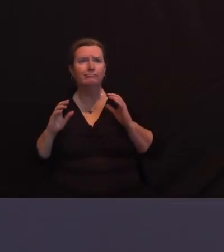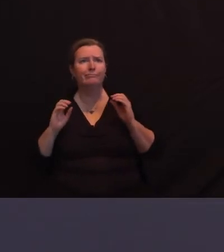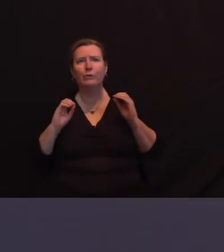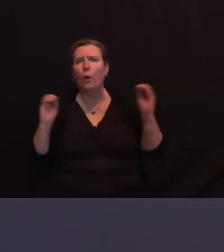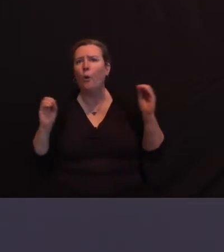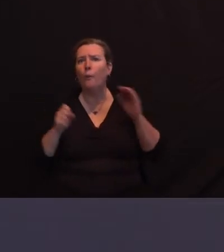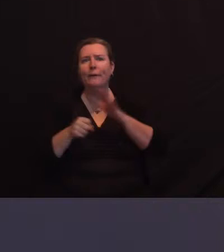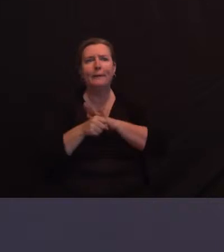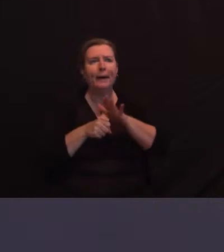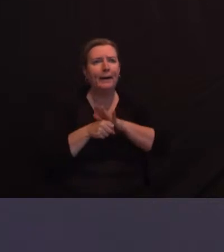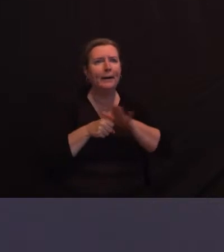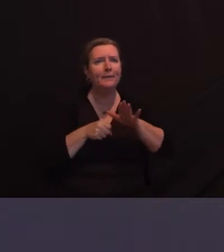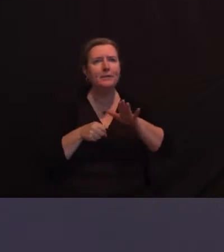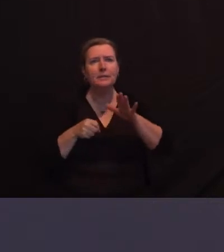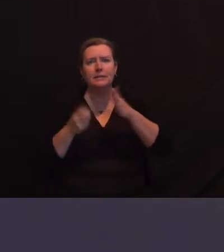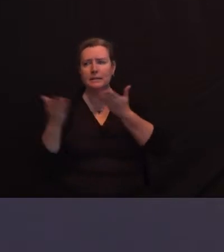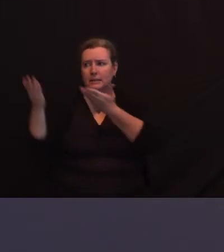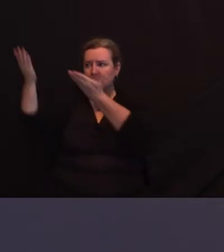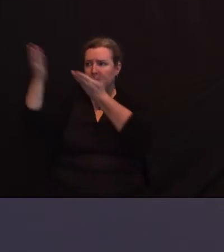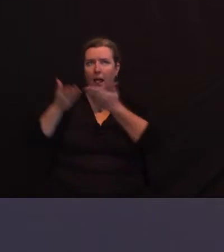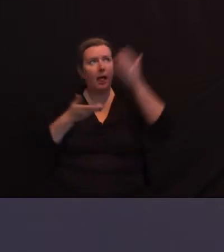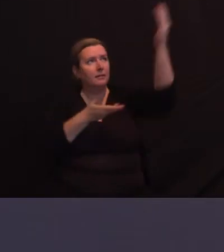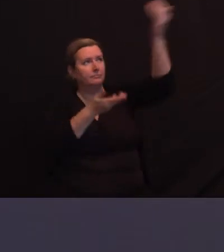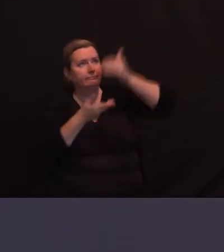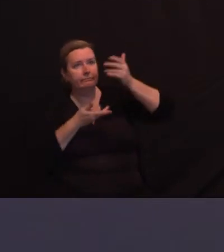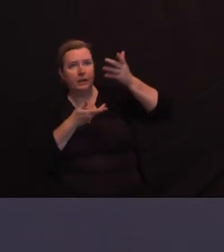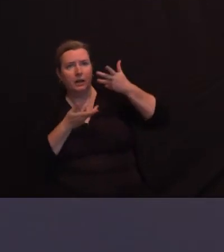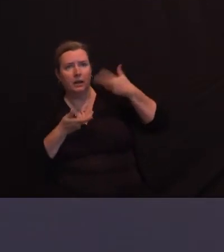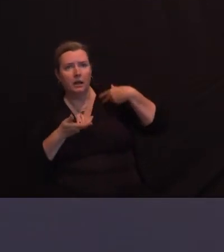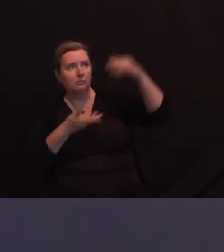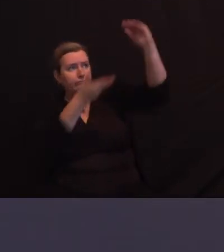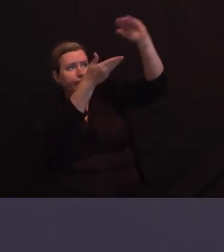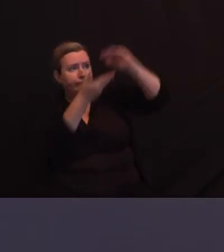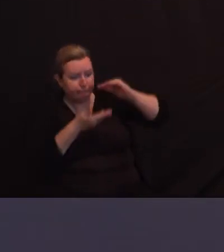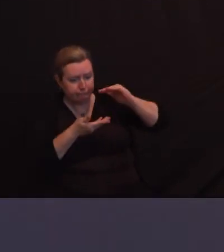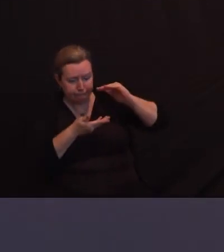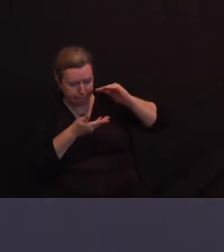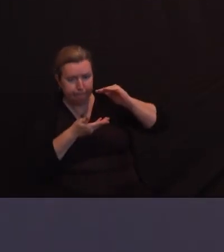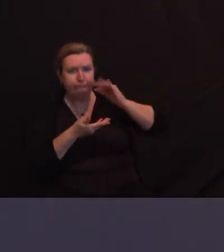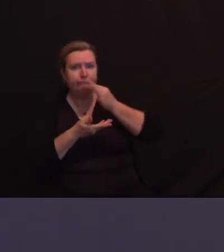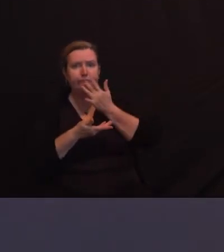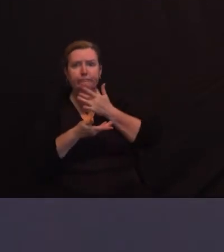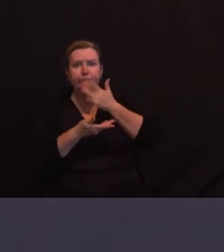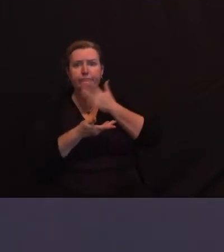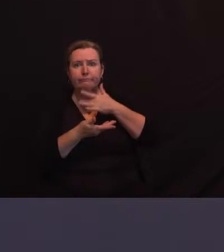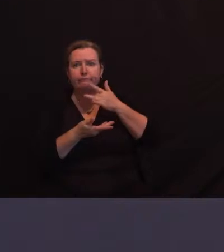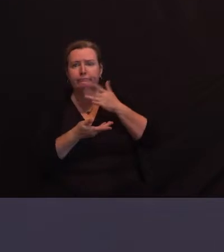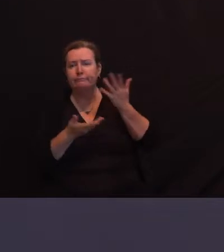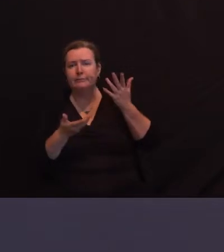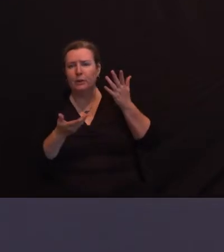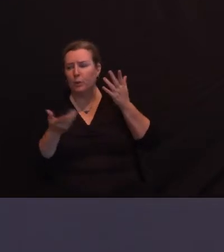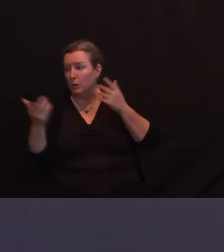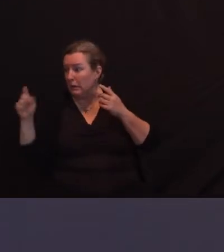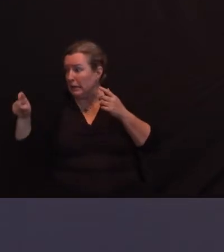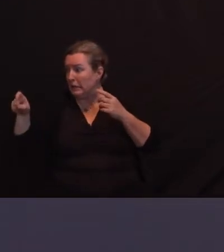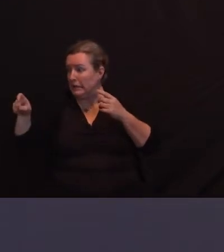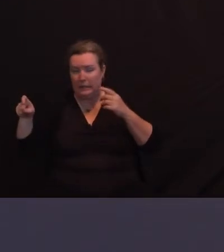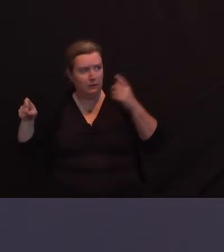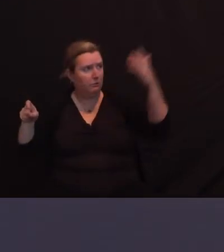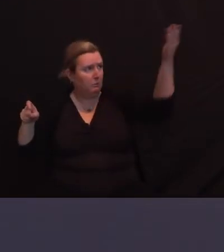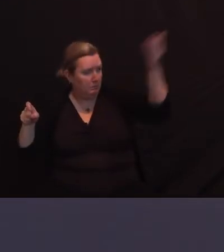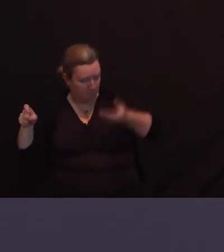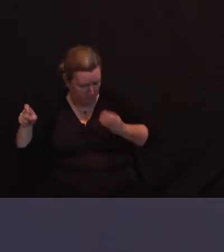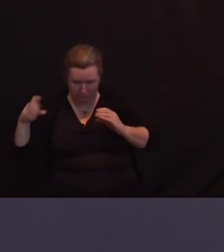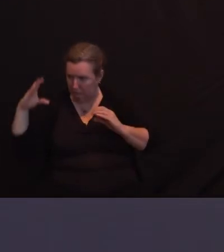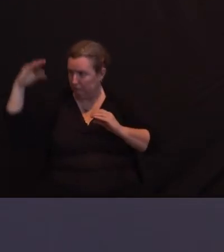enormous demand-supply imbalance, and we're just in a different place on that front. Having said that, the good news is